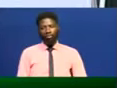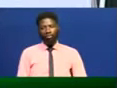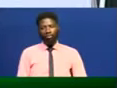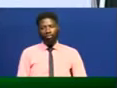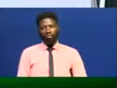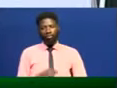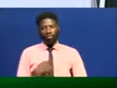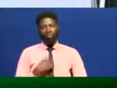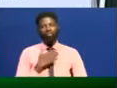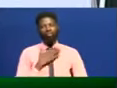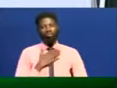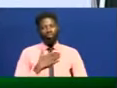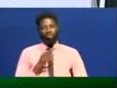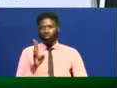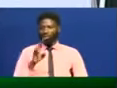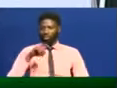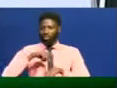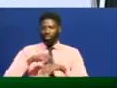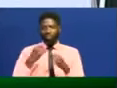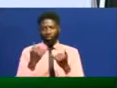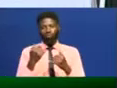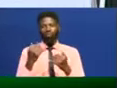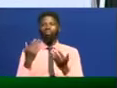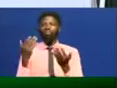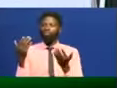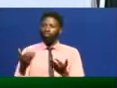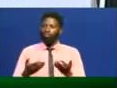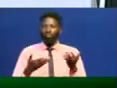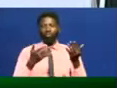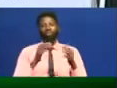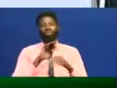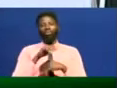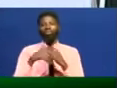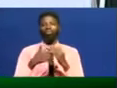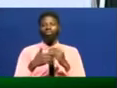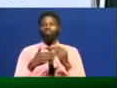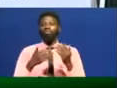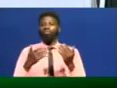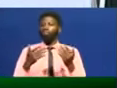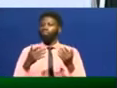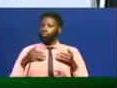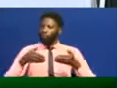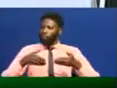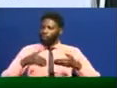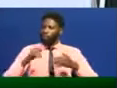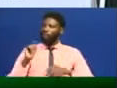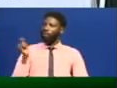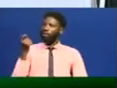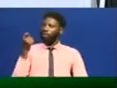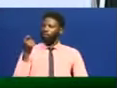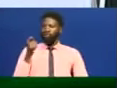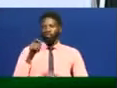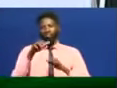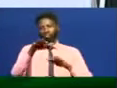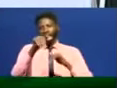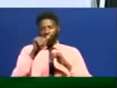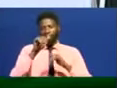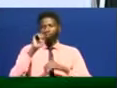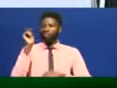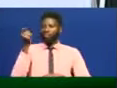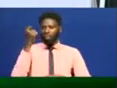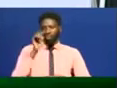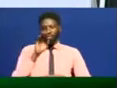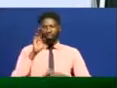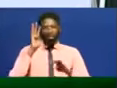I want to use this opportunity to invite all youth of Kenya to take advantage of the Presidential